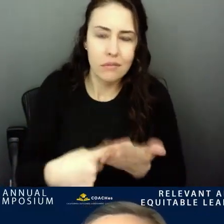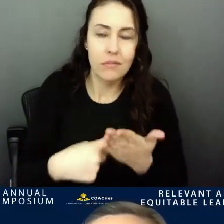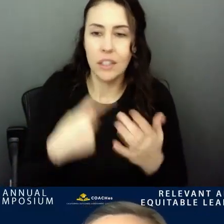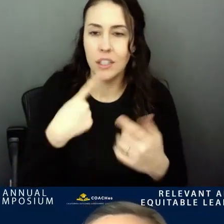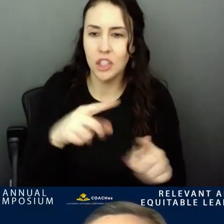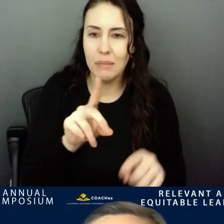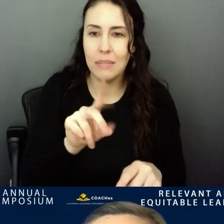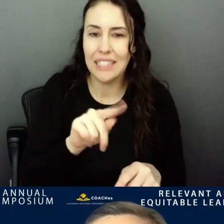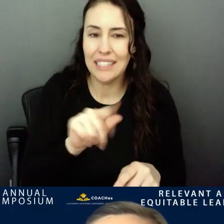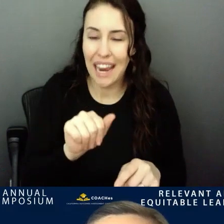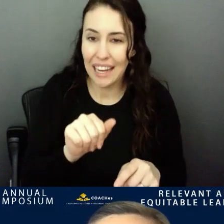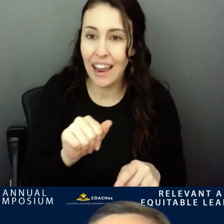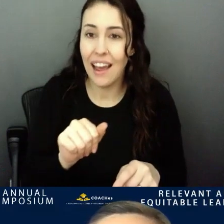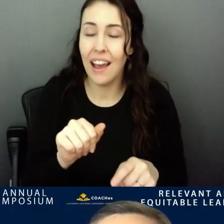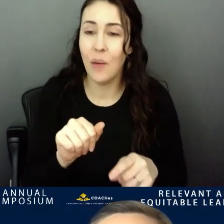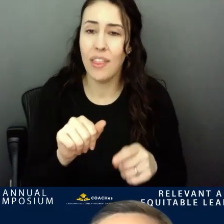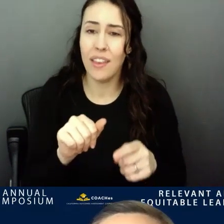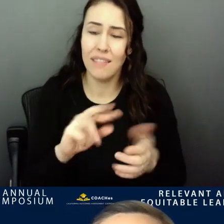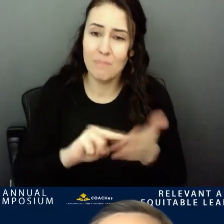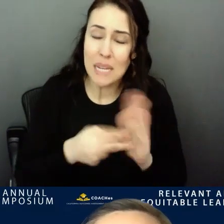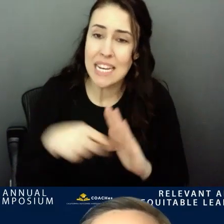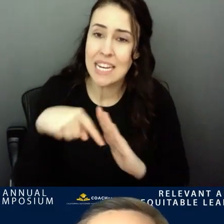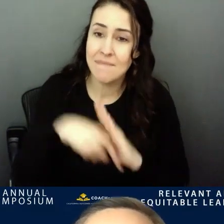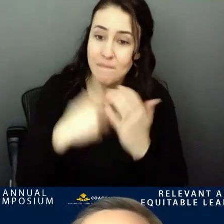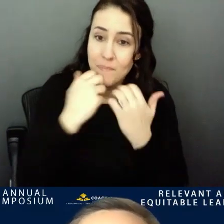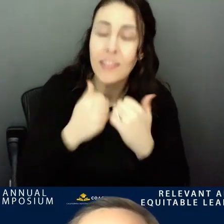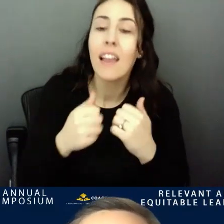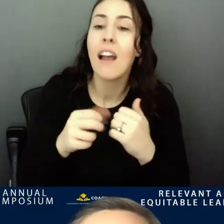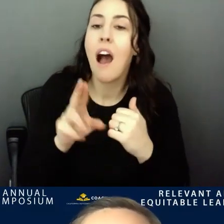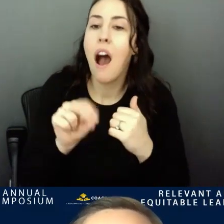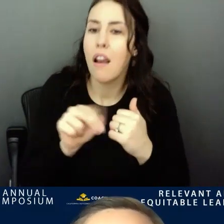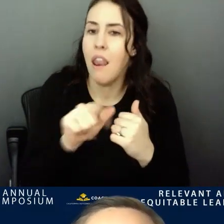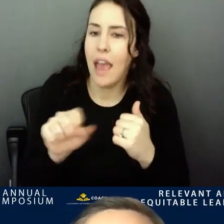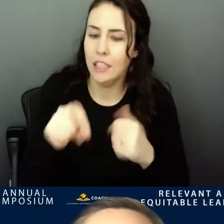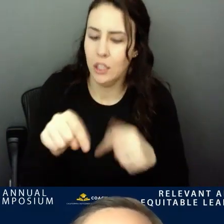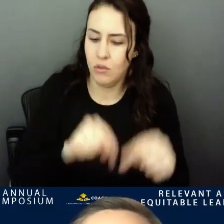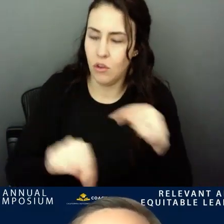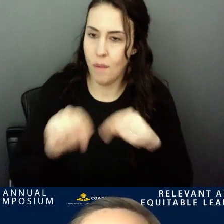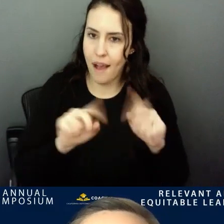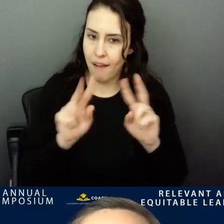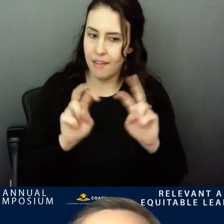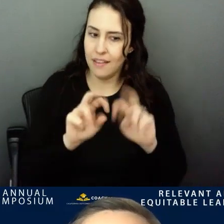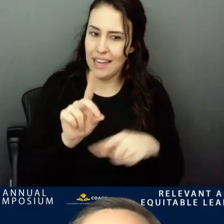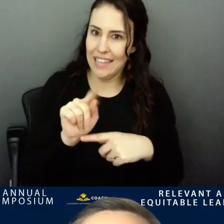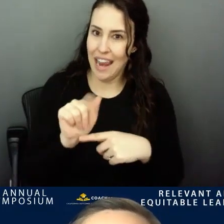in meaningful ways unless you go back into your assessment data and you start thinking about